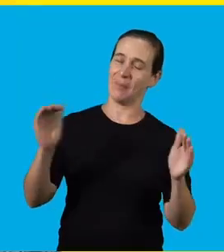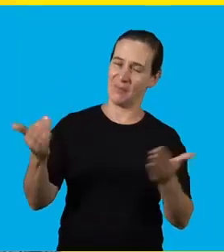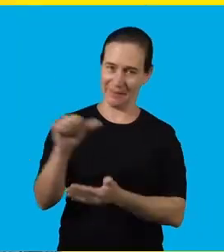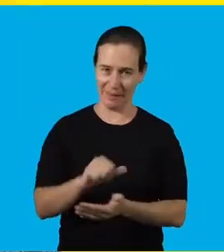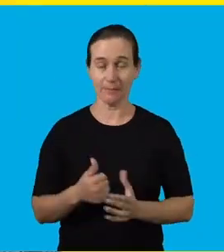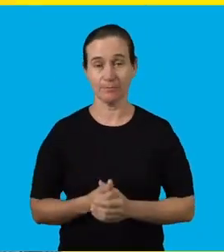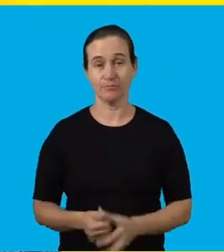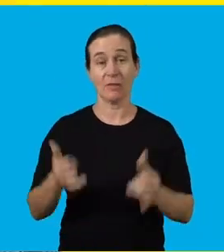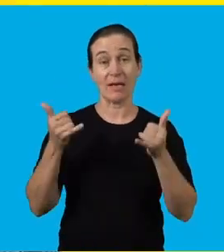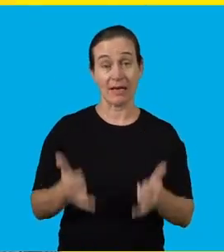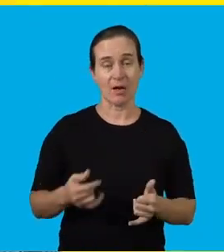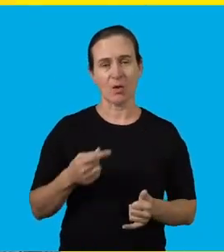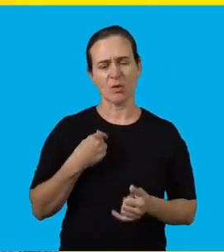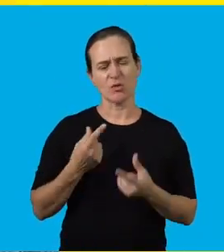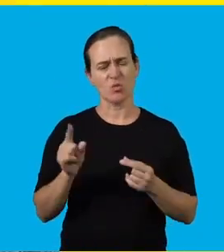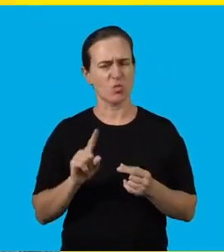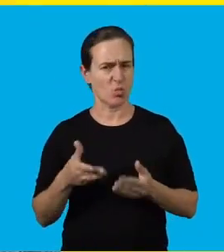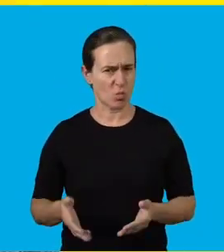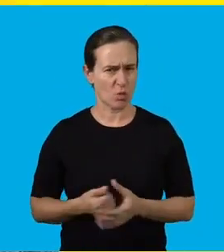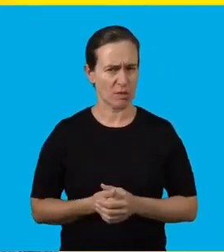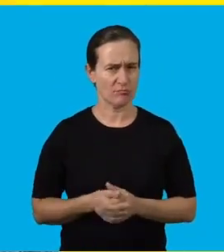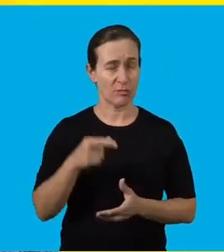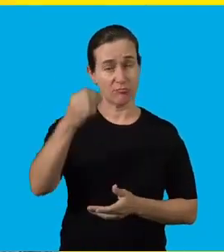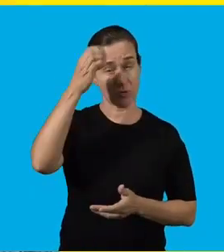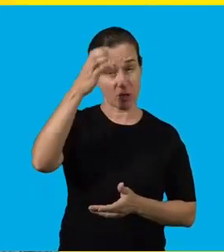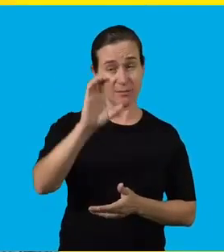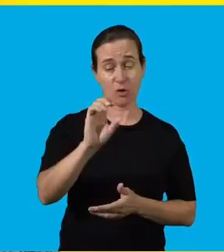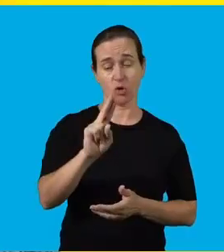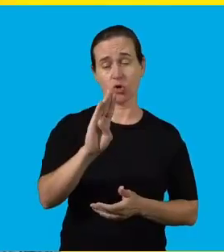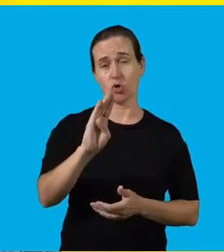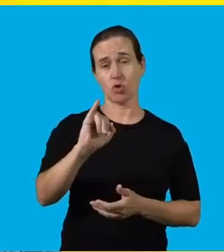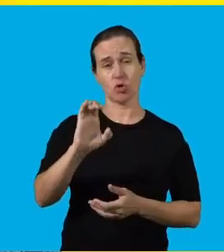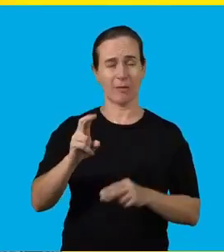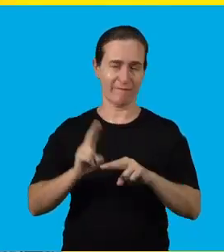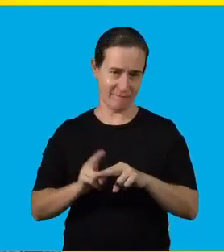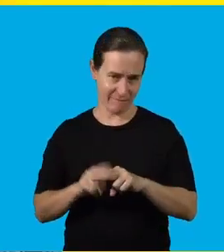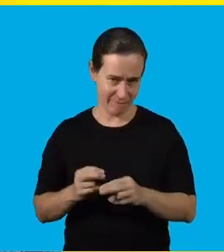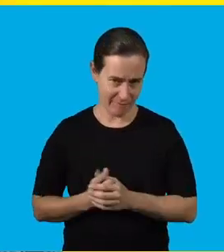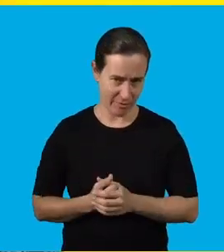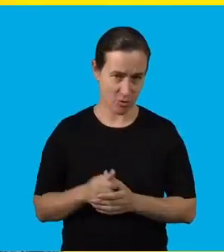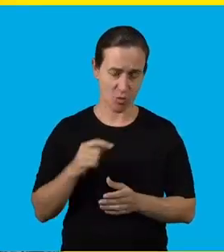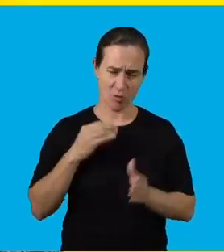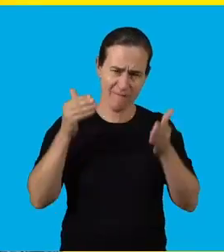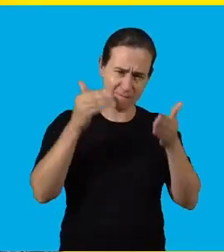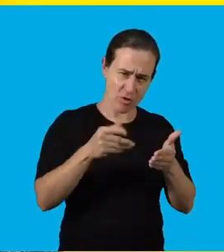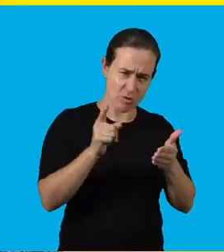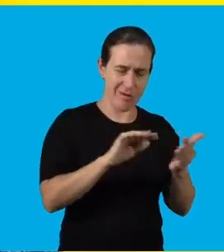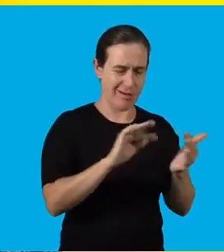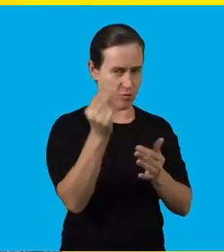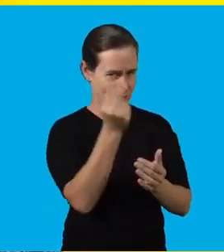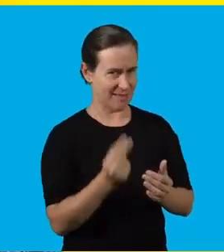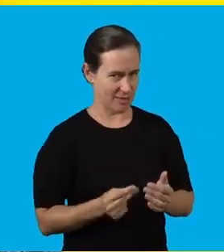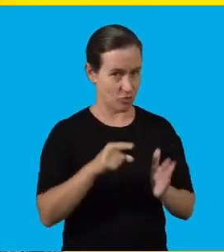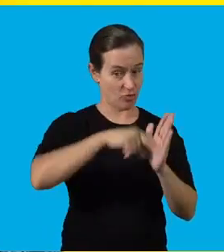Hello everyone, welcome back. Today we are looking at the very important concept of cubic functions and specifically